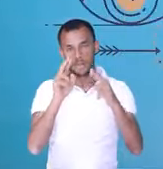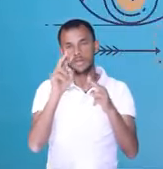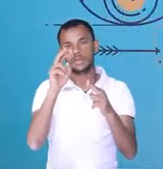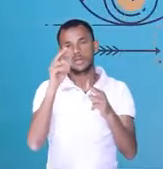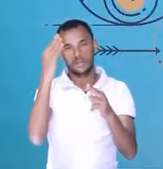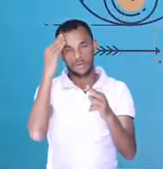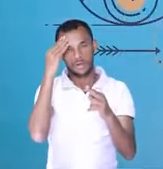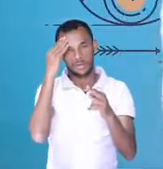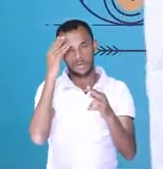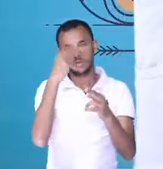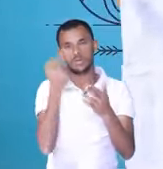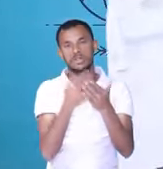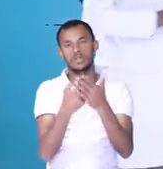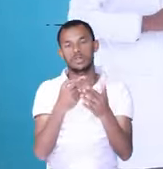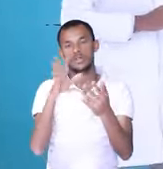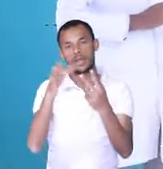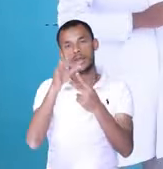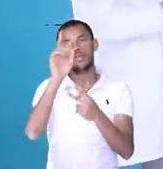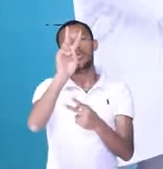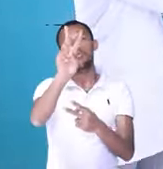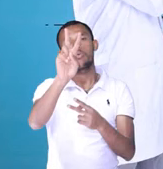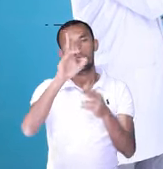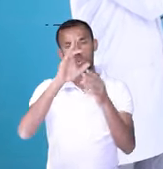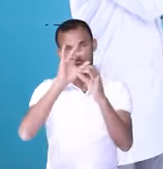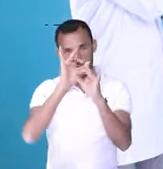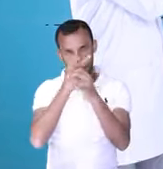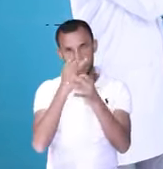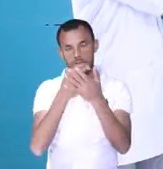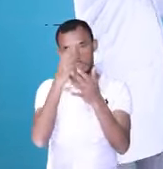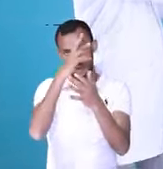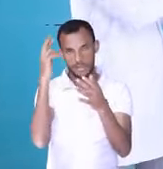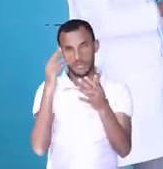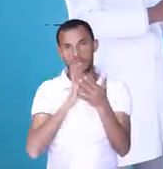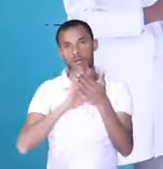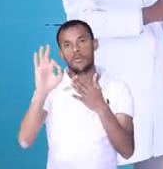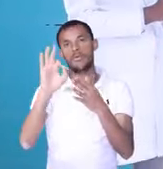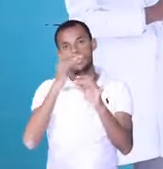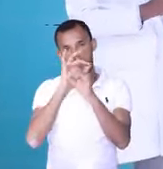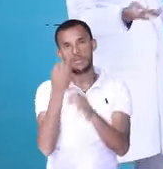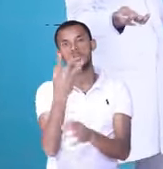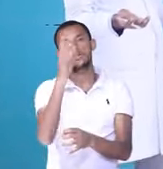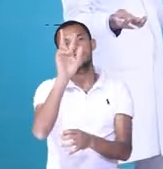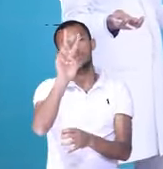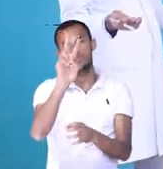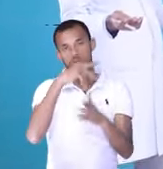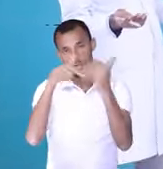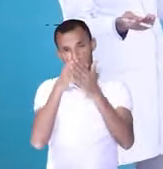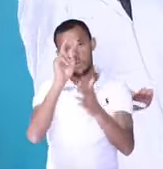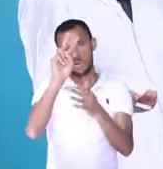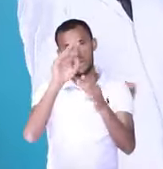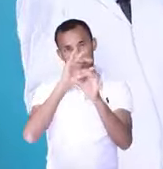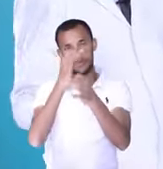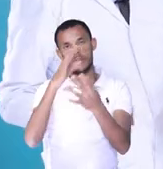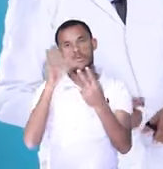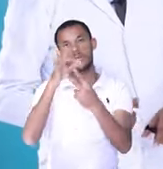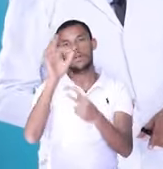one. Select 2 experiments. Because in this case, the number of experiments is 2. Select 2 experiments, which is